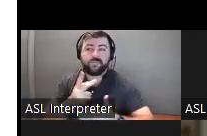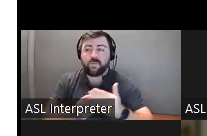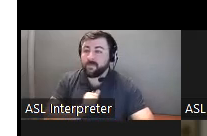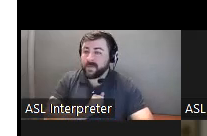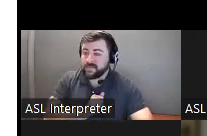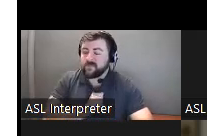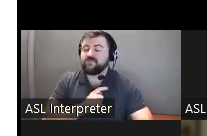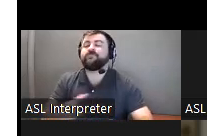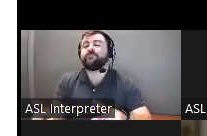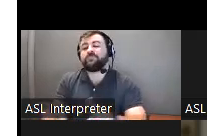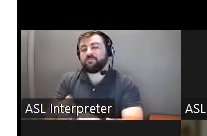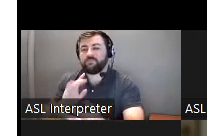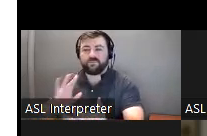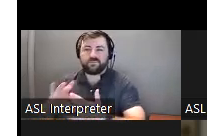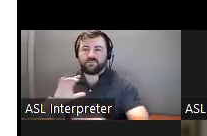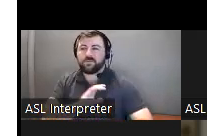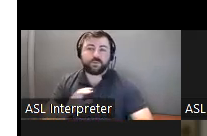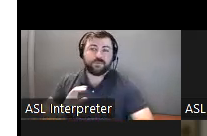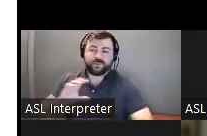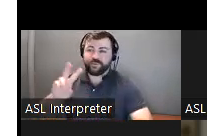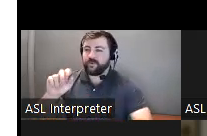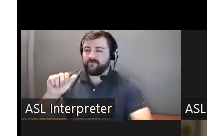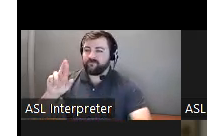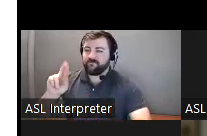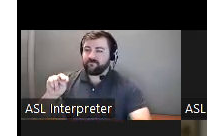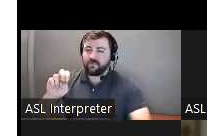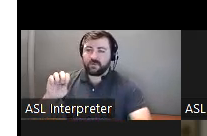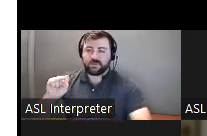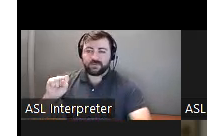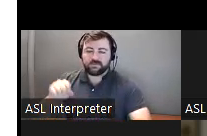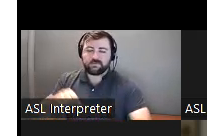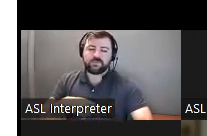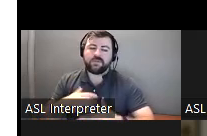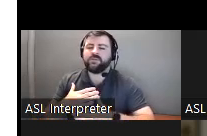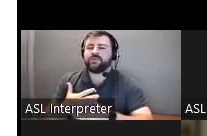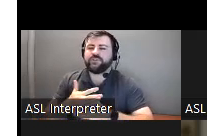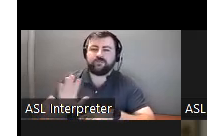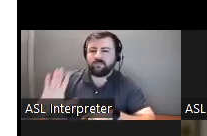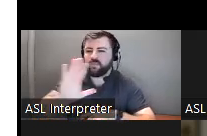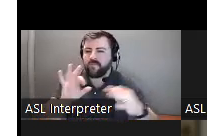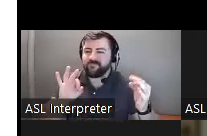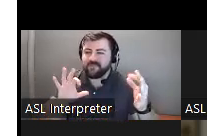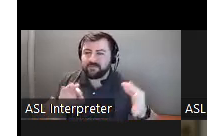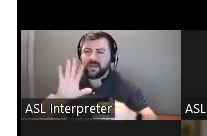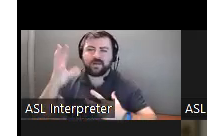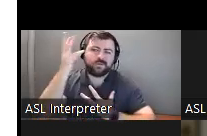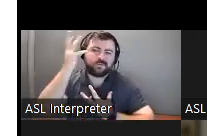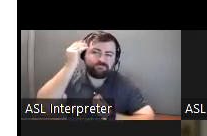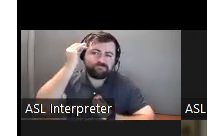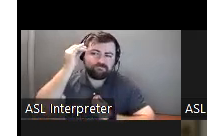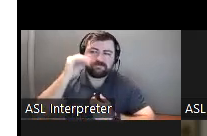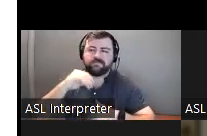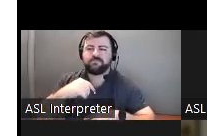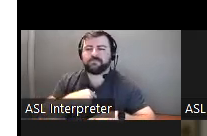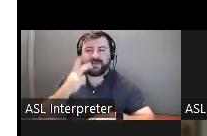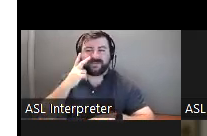as to Commissioner Barnes and sharing your feedback and your thoughts on, I